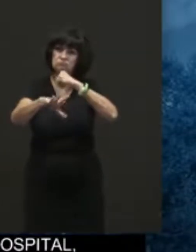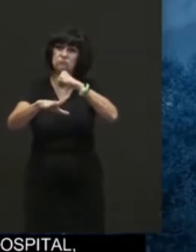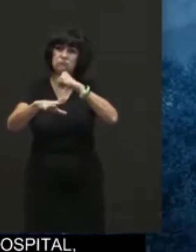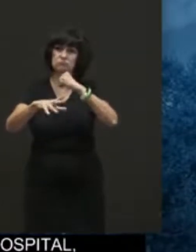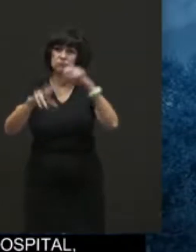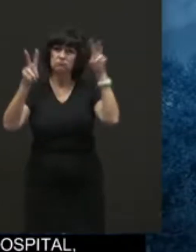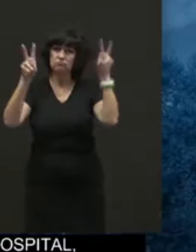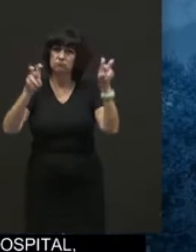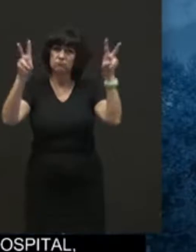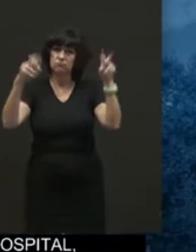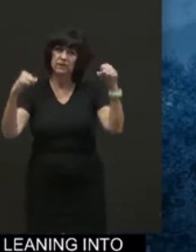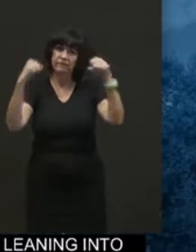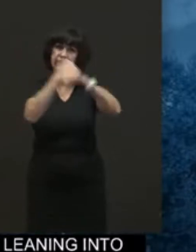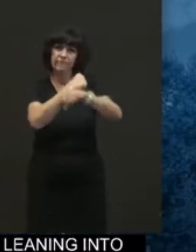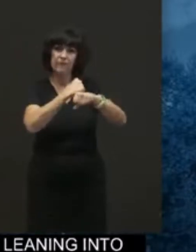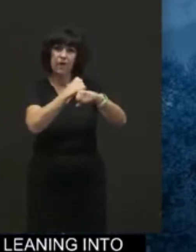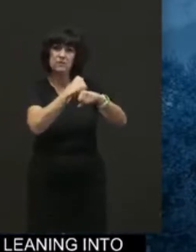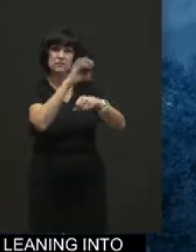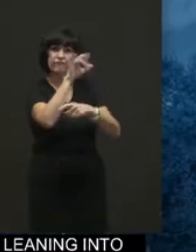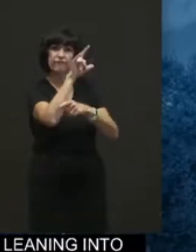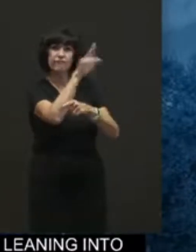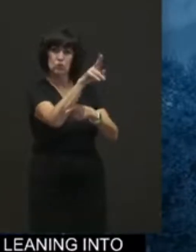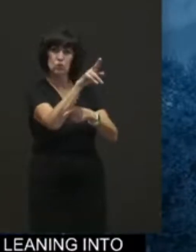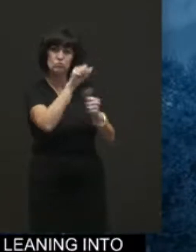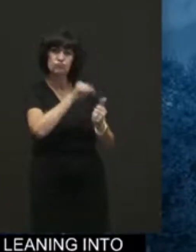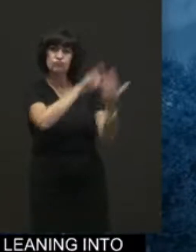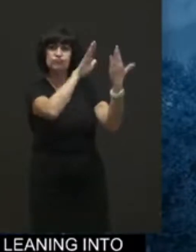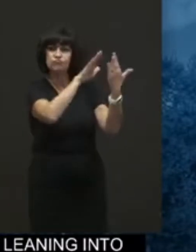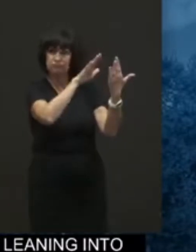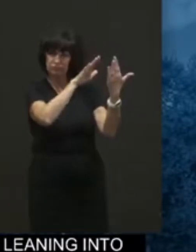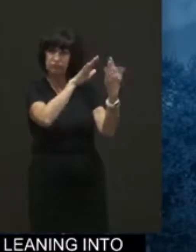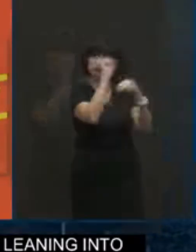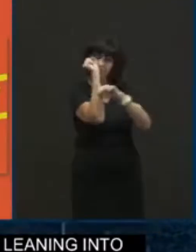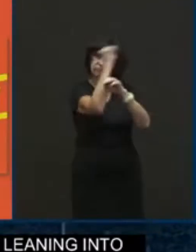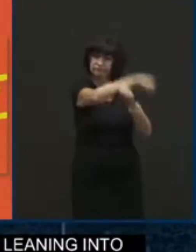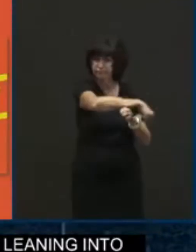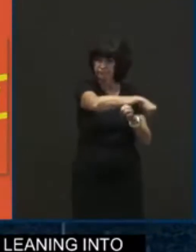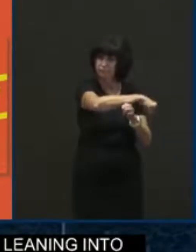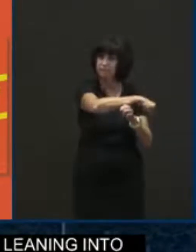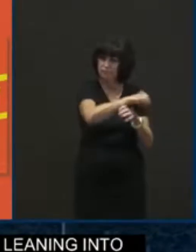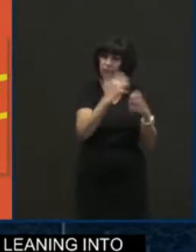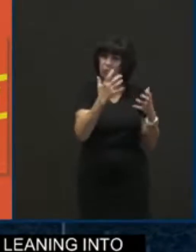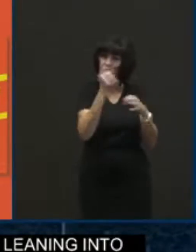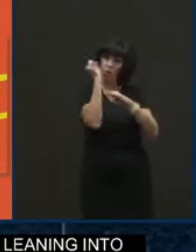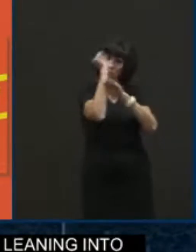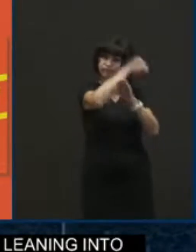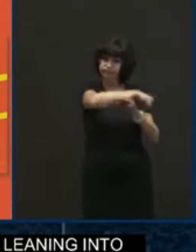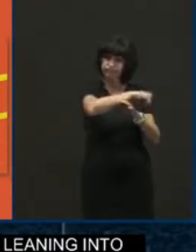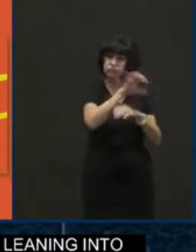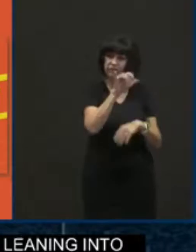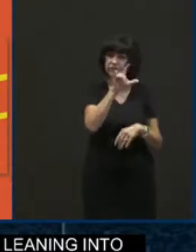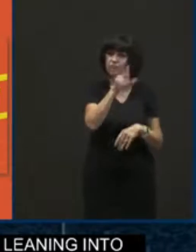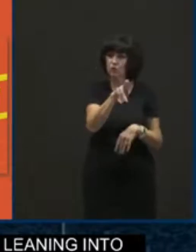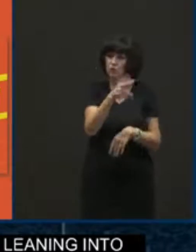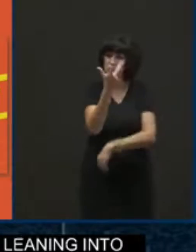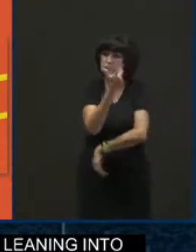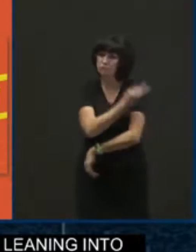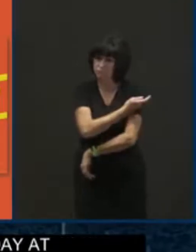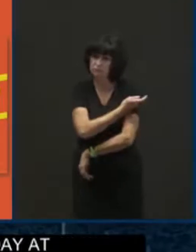today at flu.delaware.gov. Get tested for COVID-19 today or this week. We have